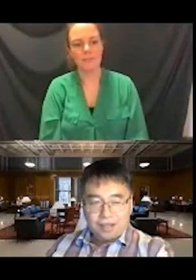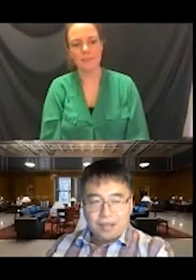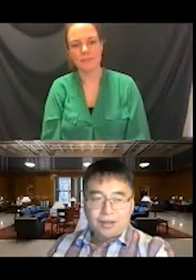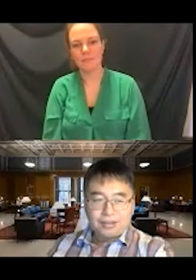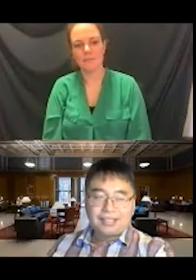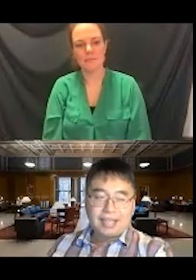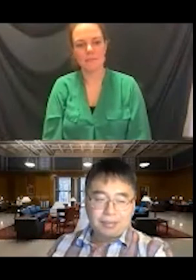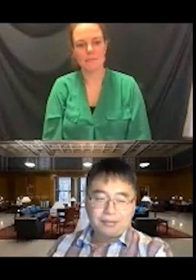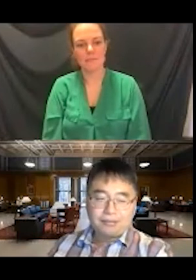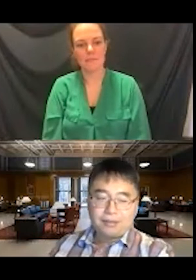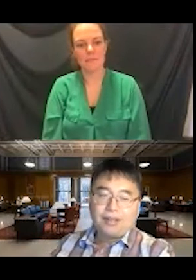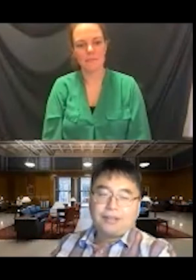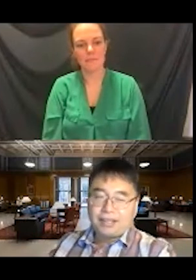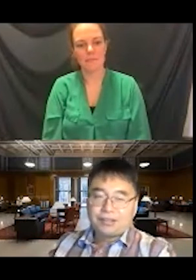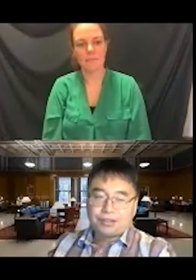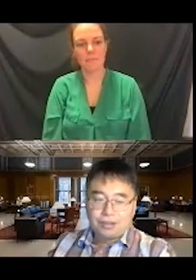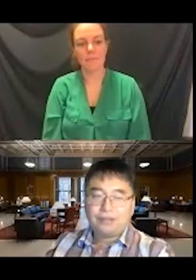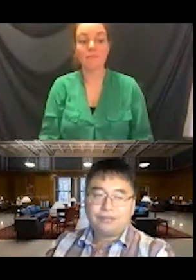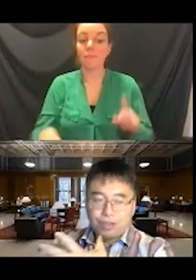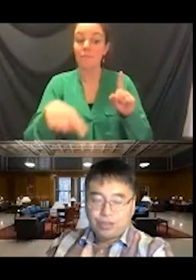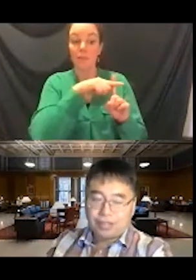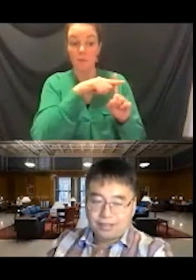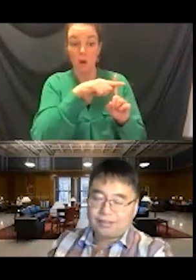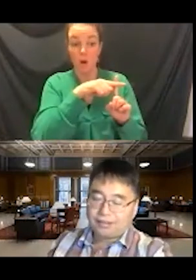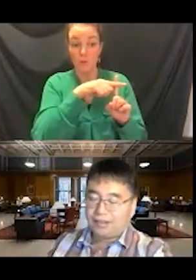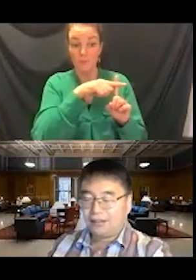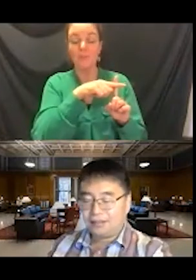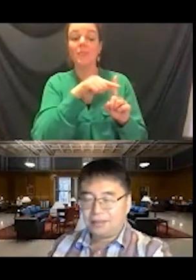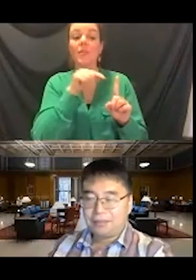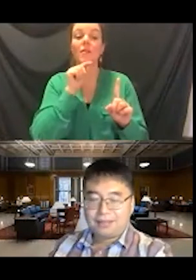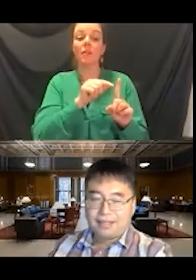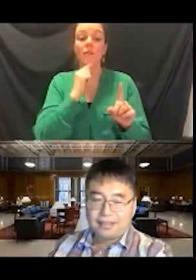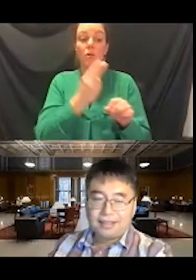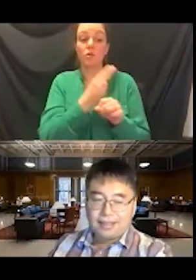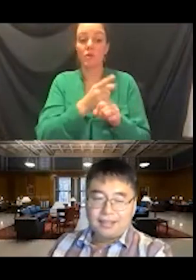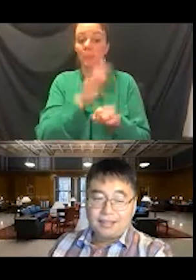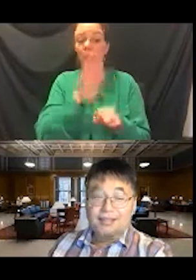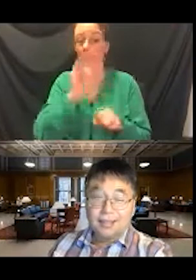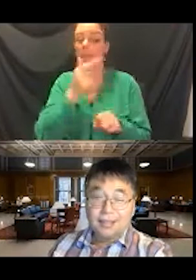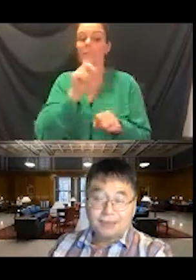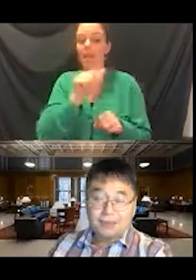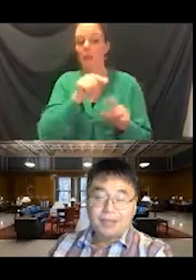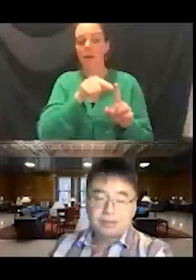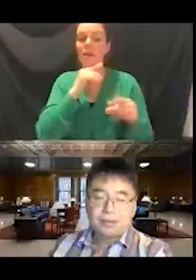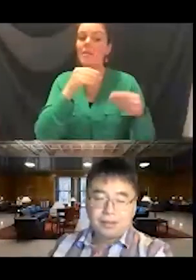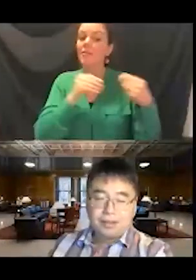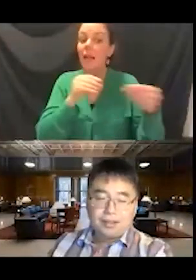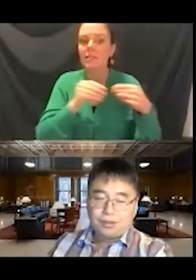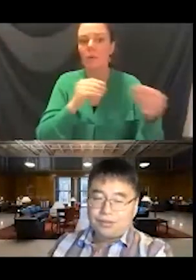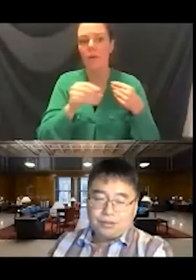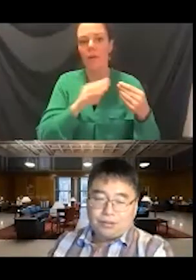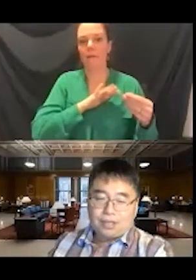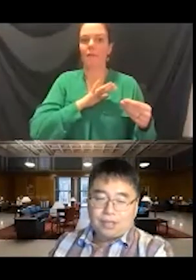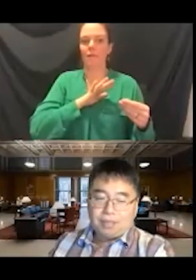And another example of advantage of using the big data is that it's flexible, right?